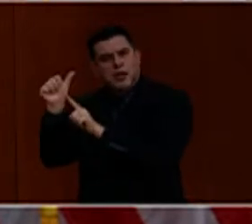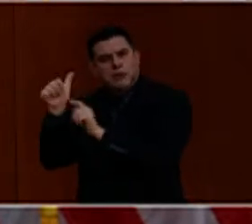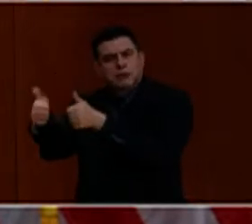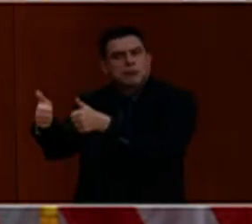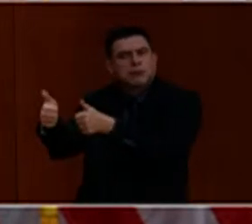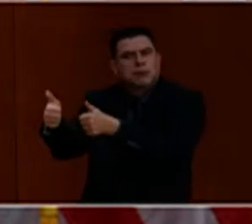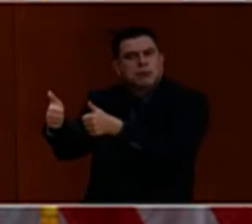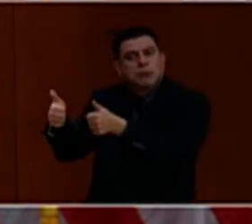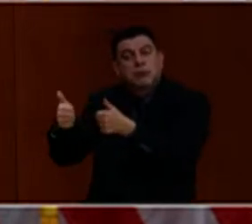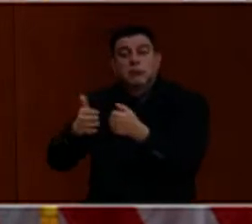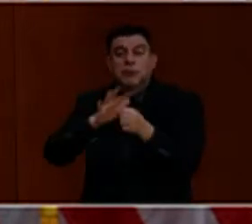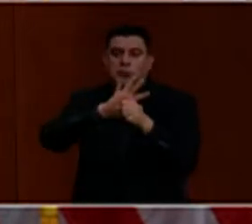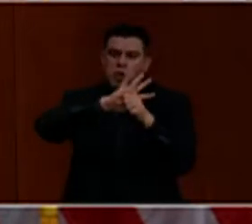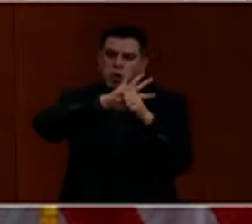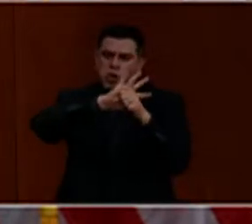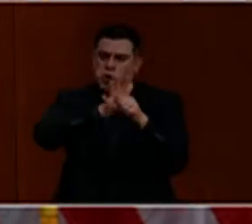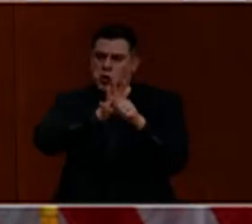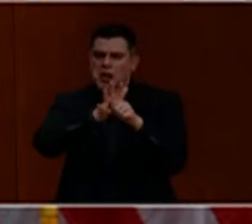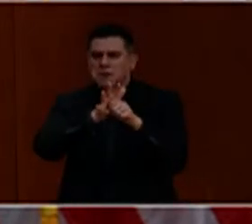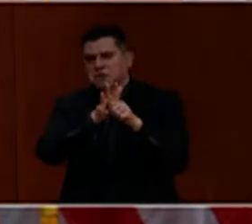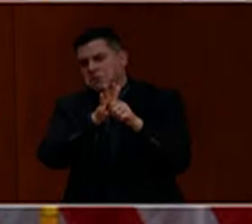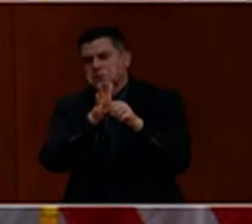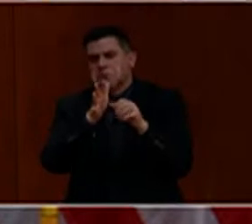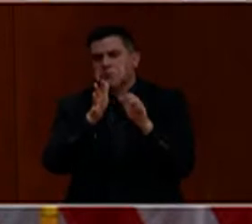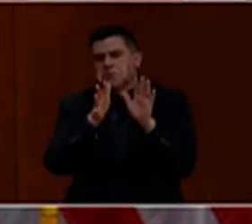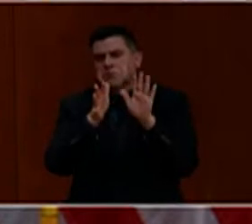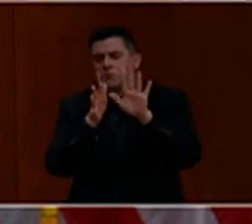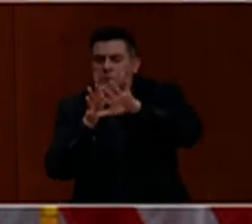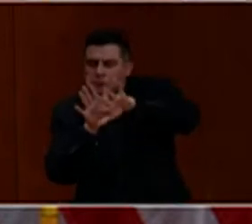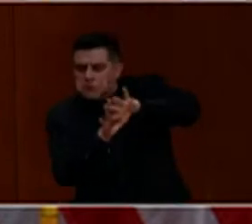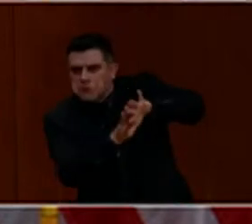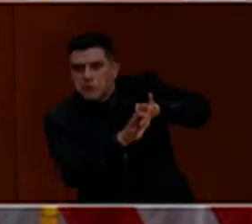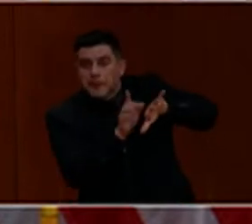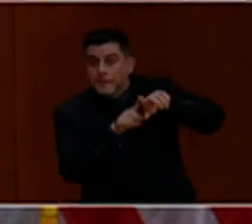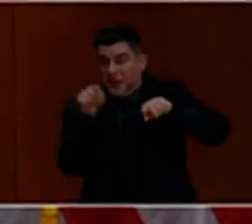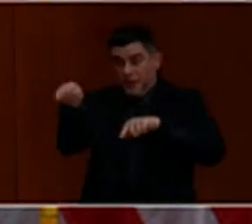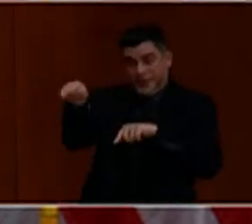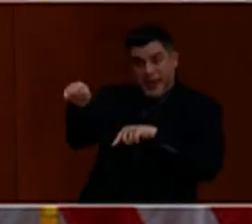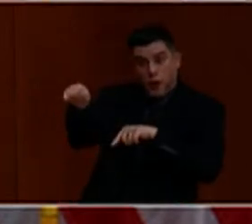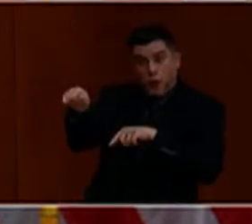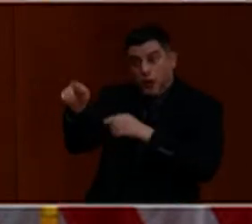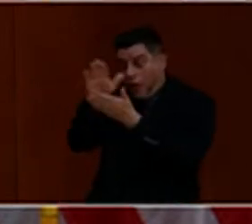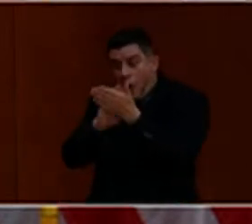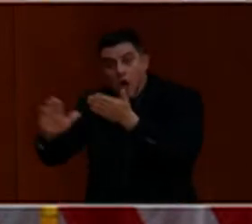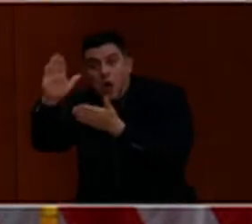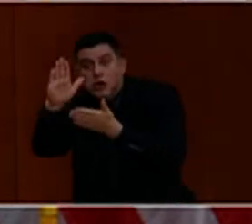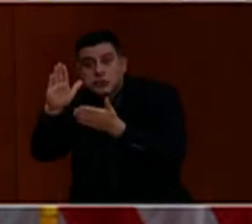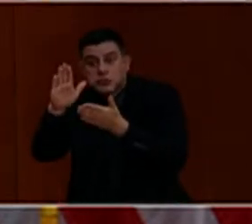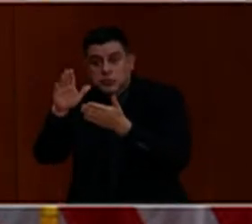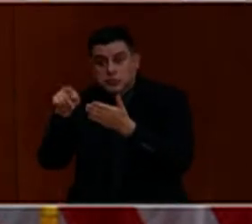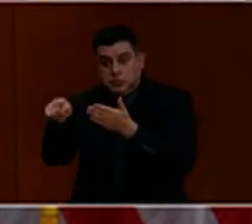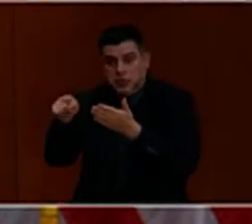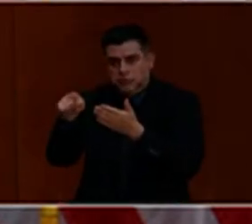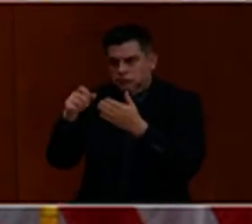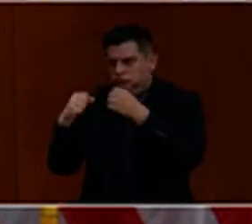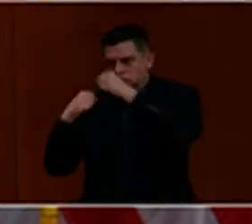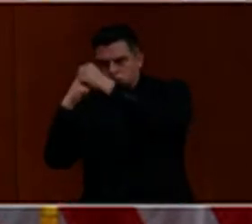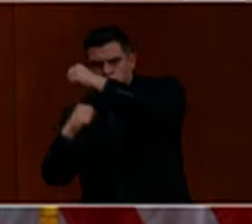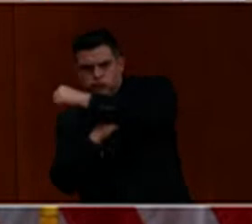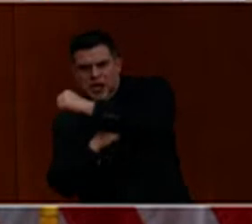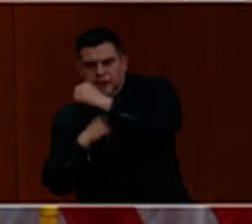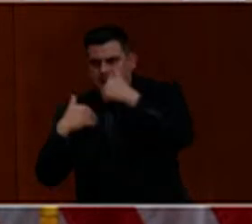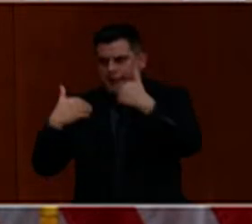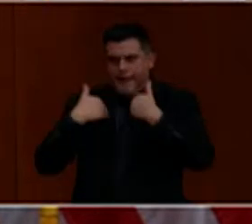other things. Just in that structured environment, they're going to do better there. And I kind of feel, similar with some